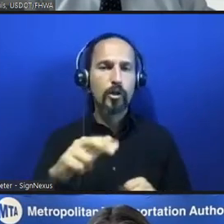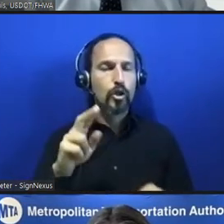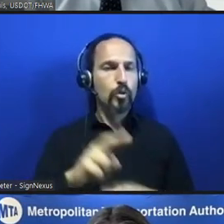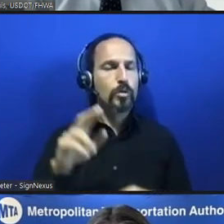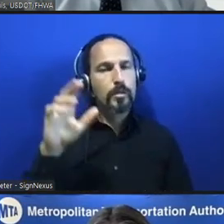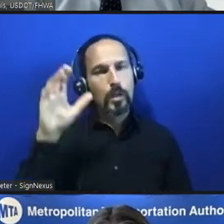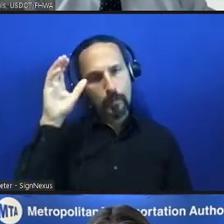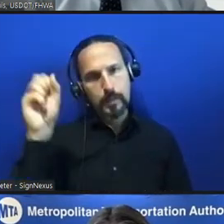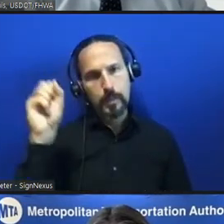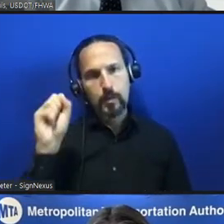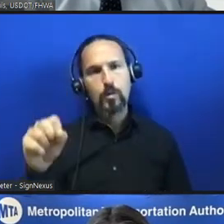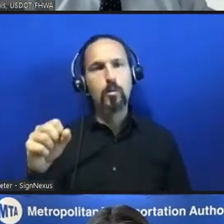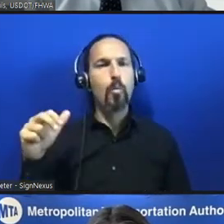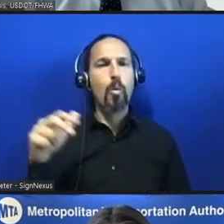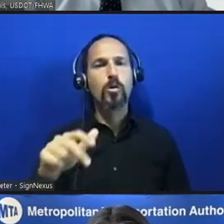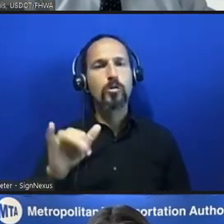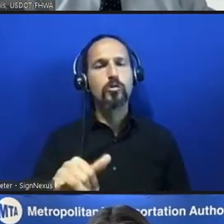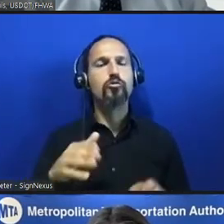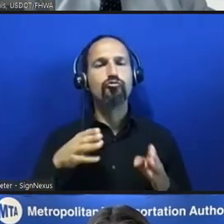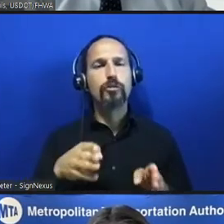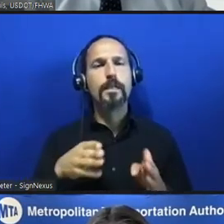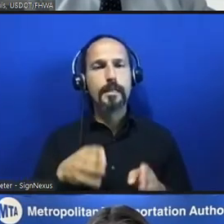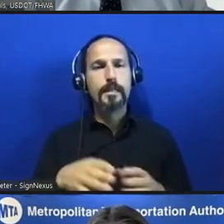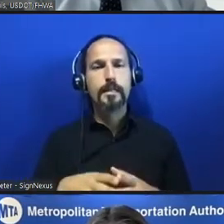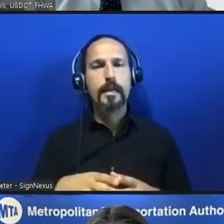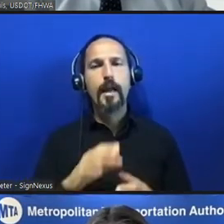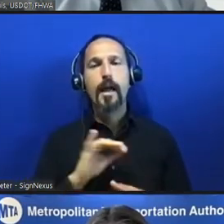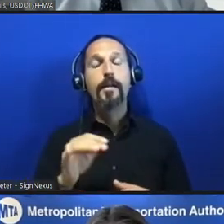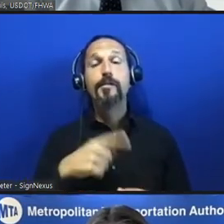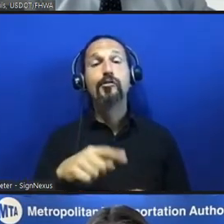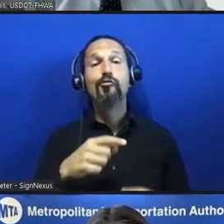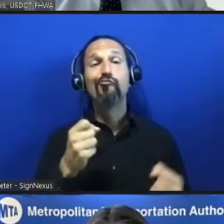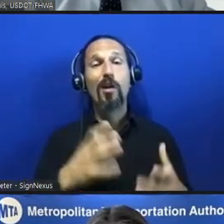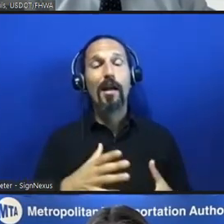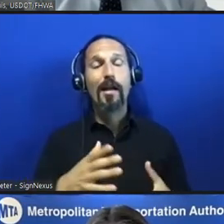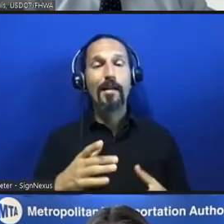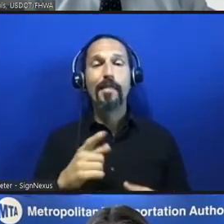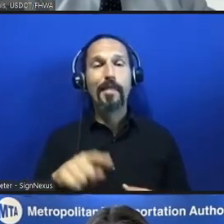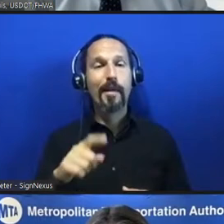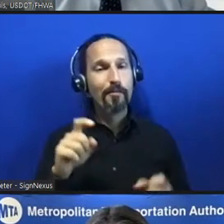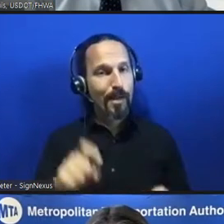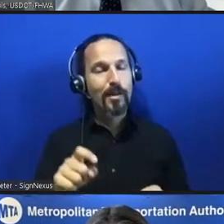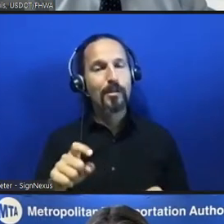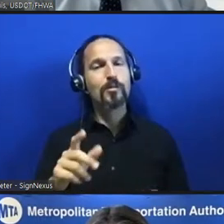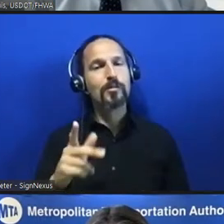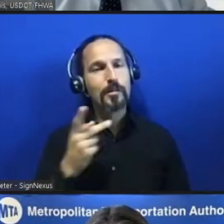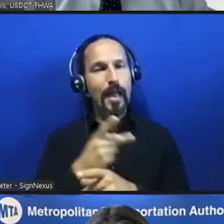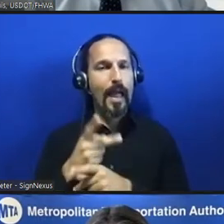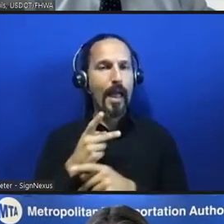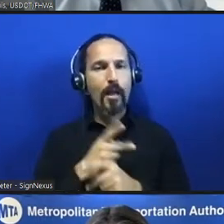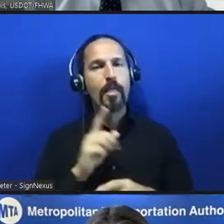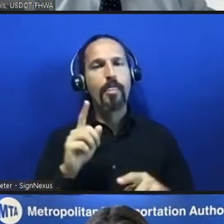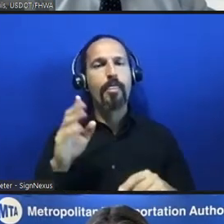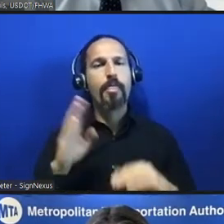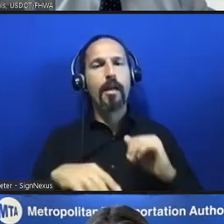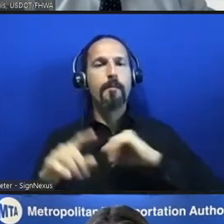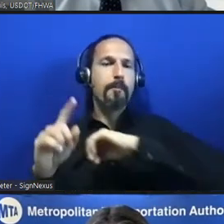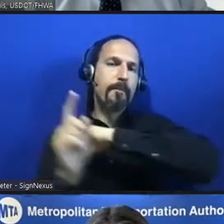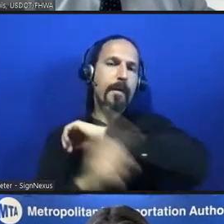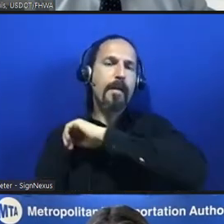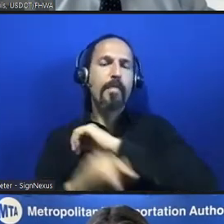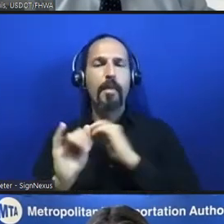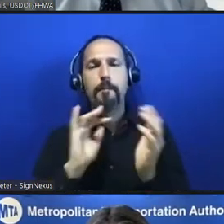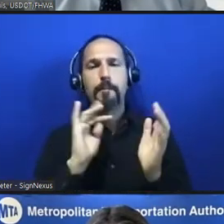while crossing the street um and drivers exercising their own due care instead of penalizing the middle class